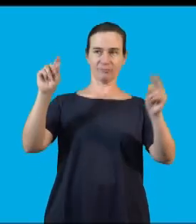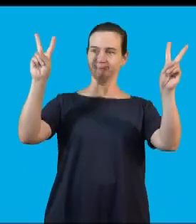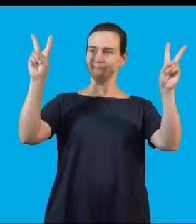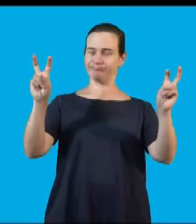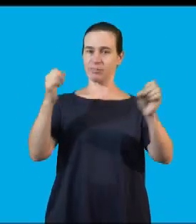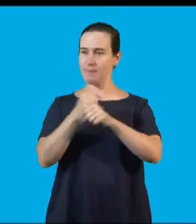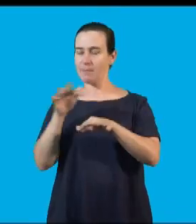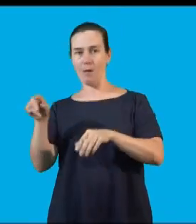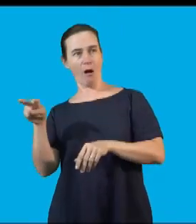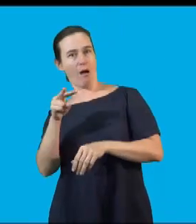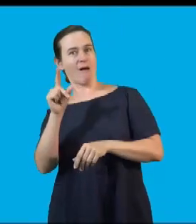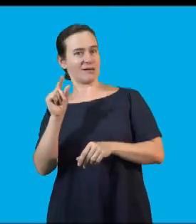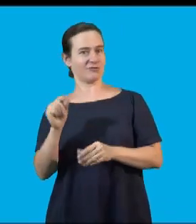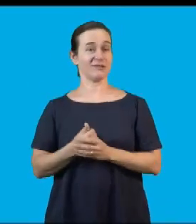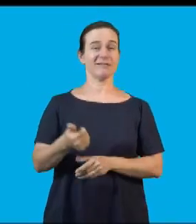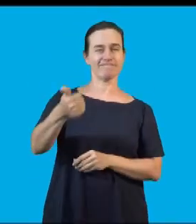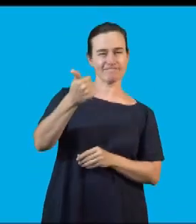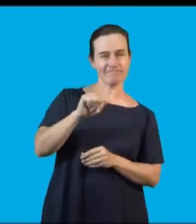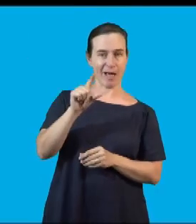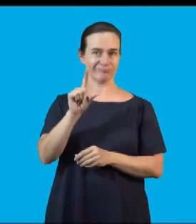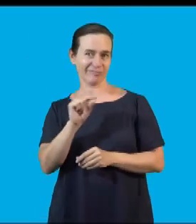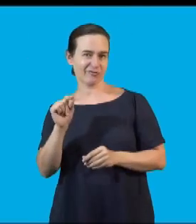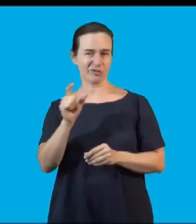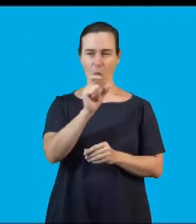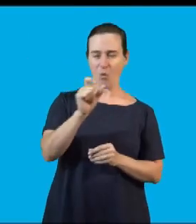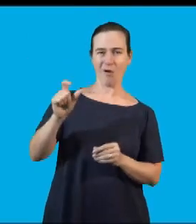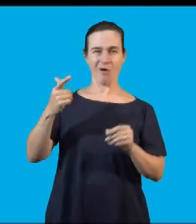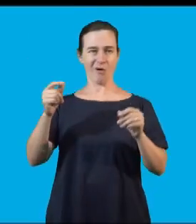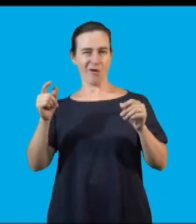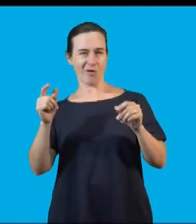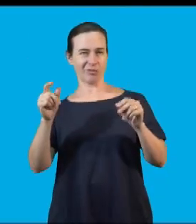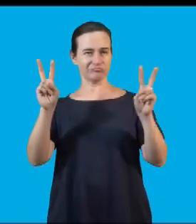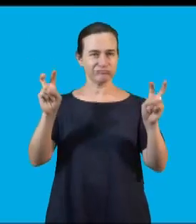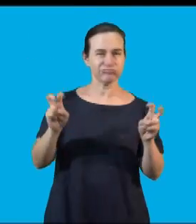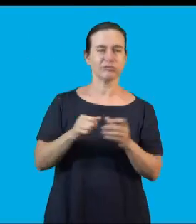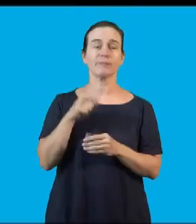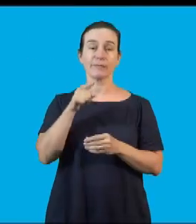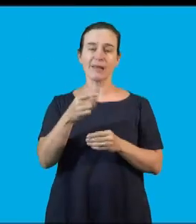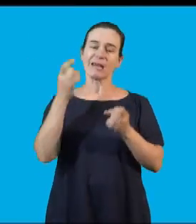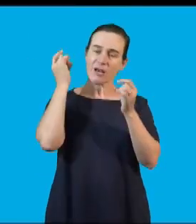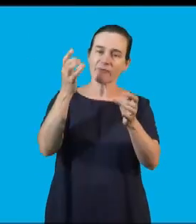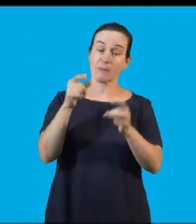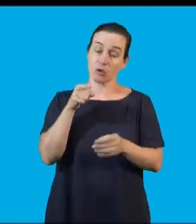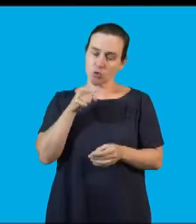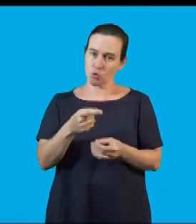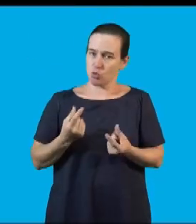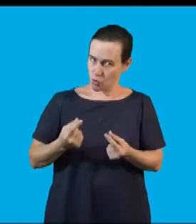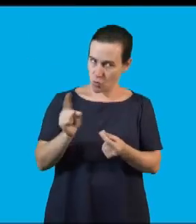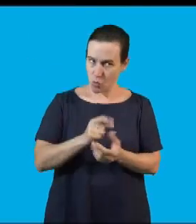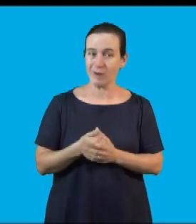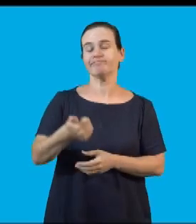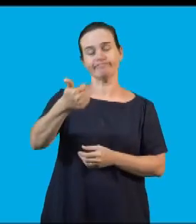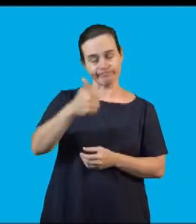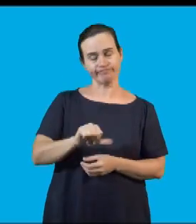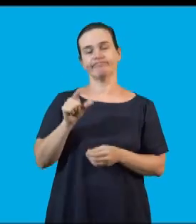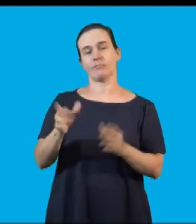eye-catching headline or slogan, catchy words or phrases, sufficient details of the services offered, and of